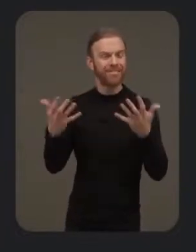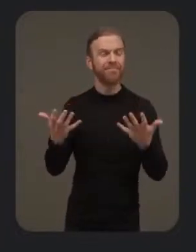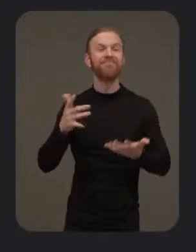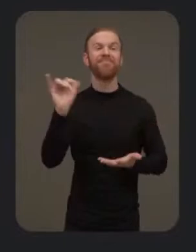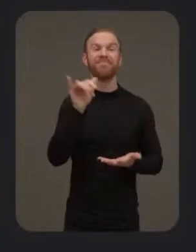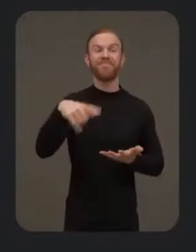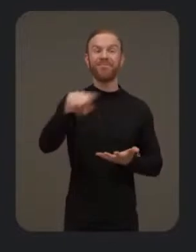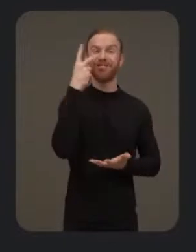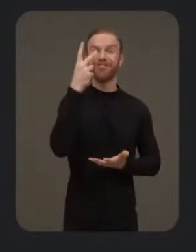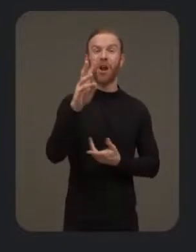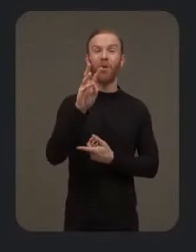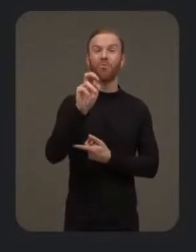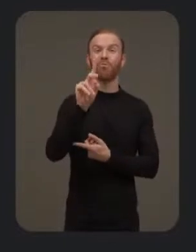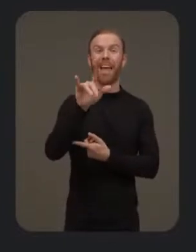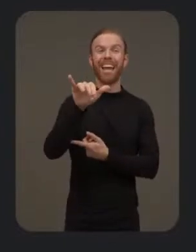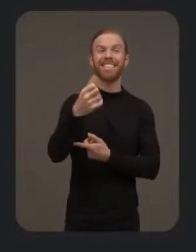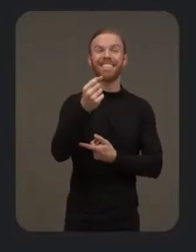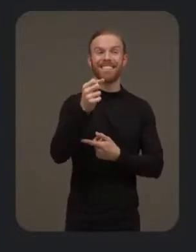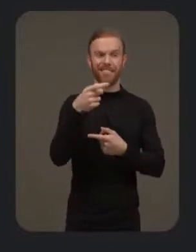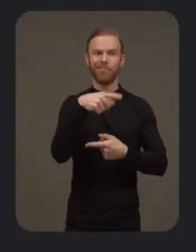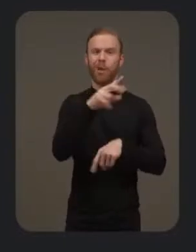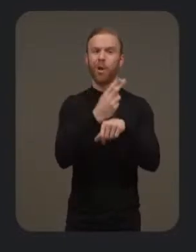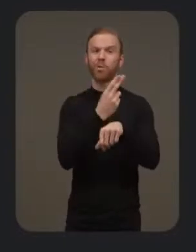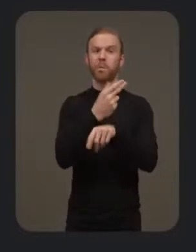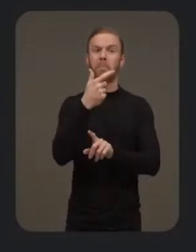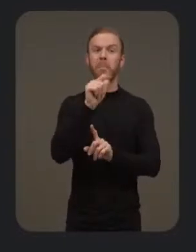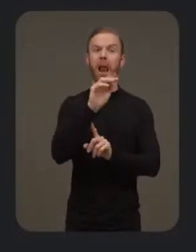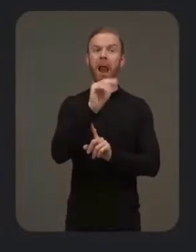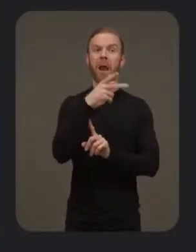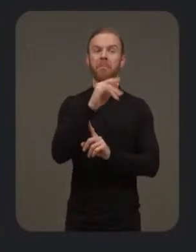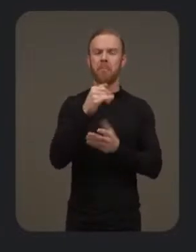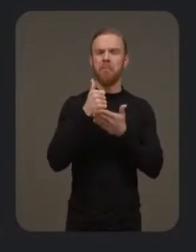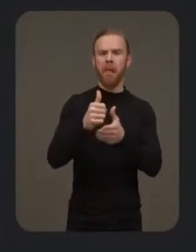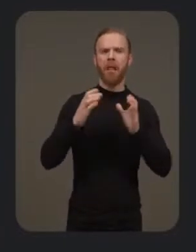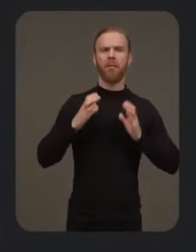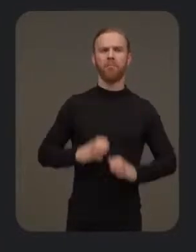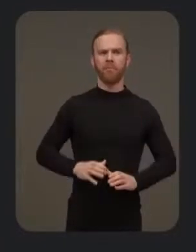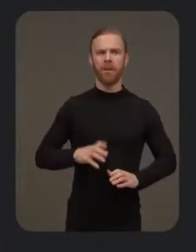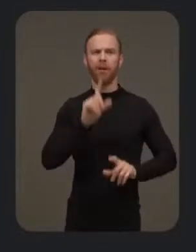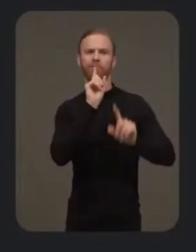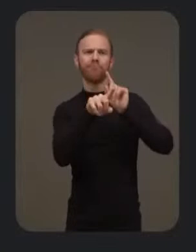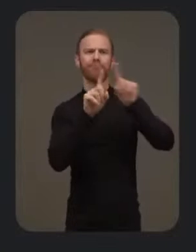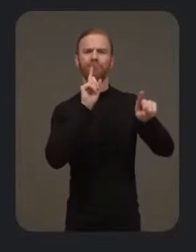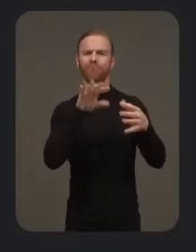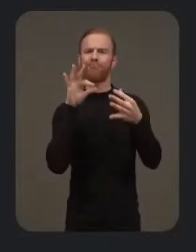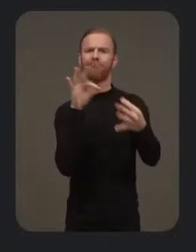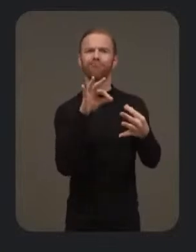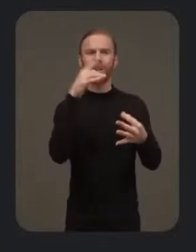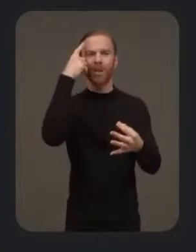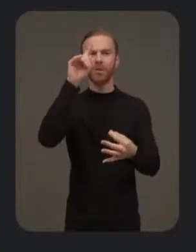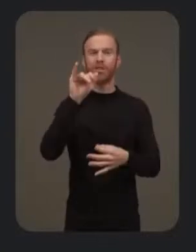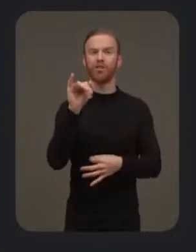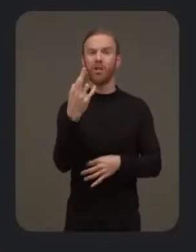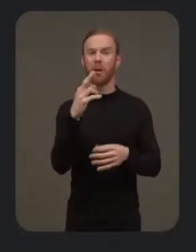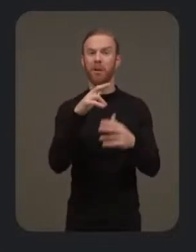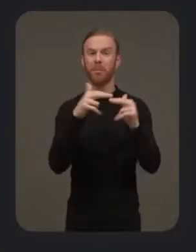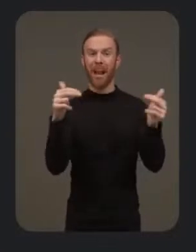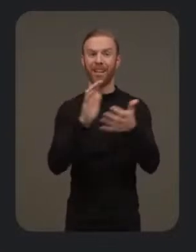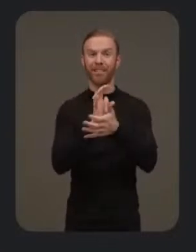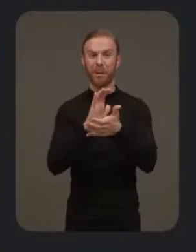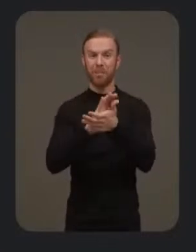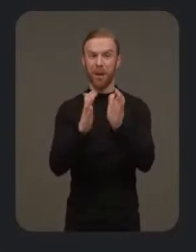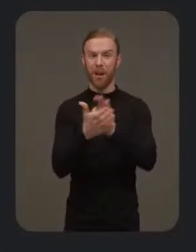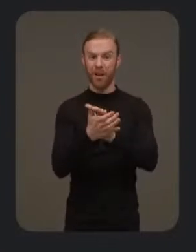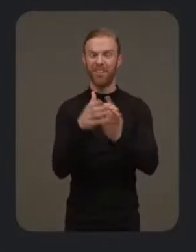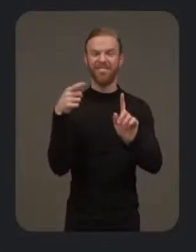there's also Wendy's. They're using the Palm API to help customers place that correct order for the Junior Bacon Cheeseburger they talked about in